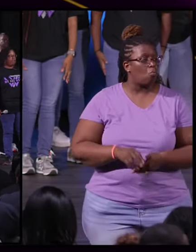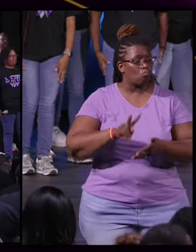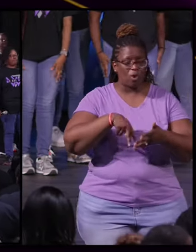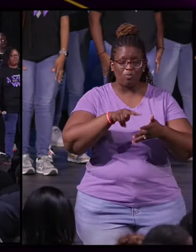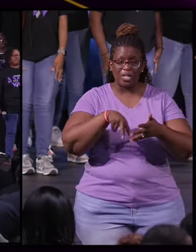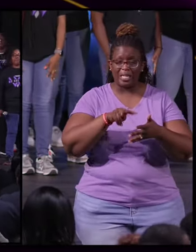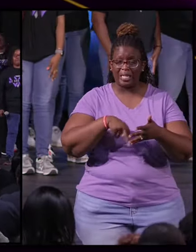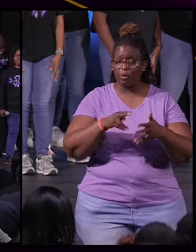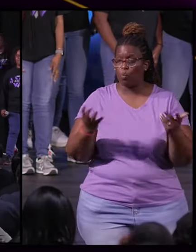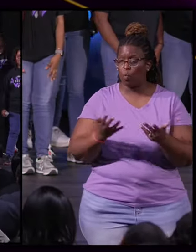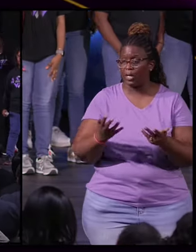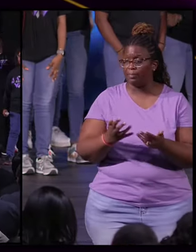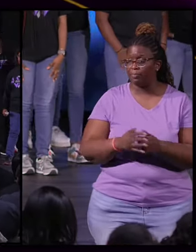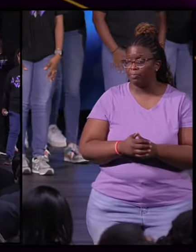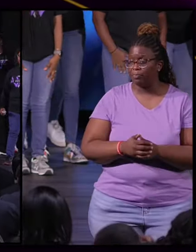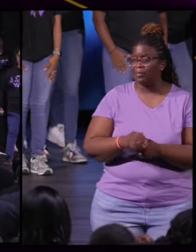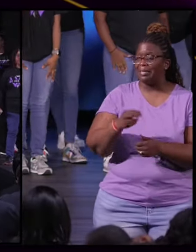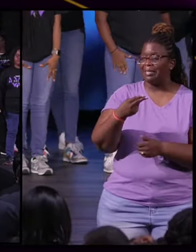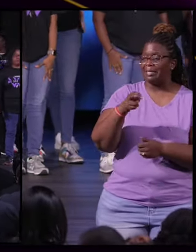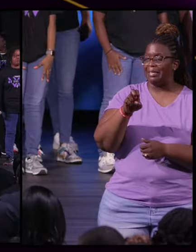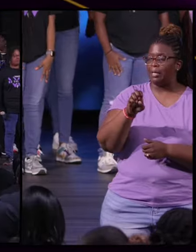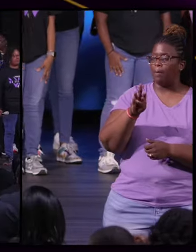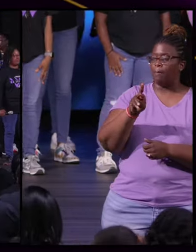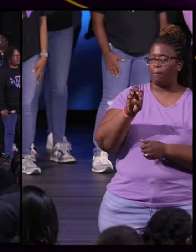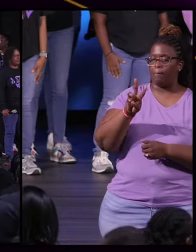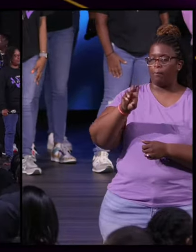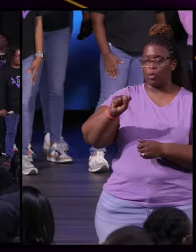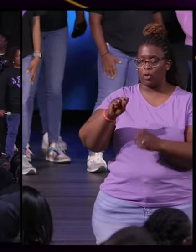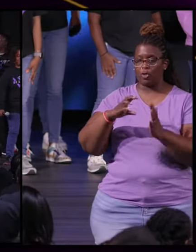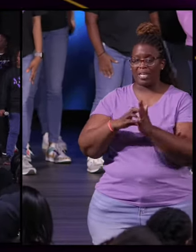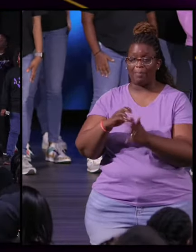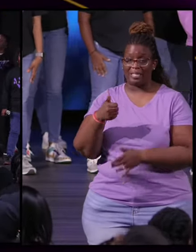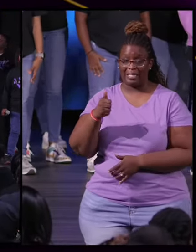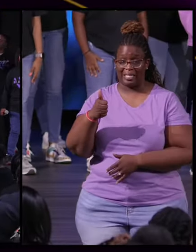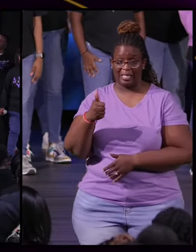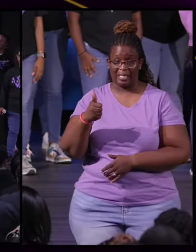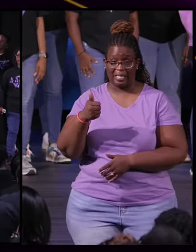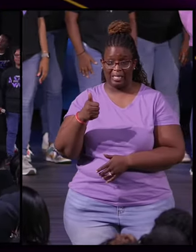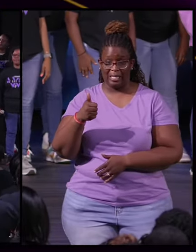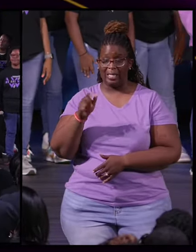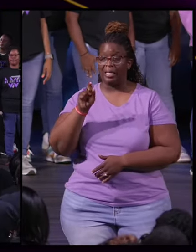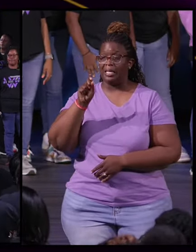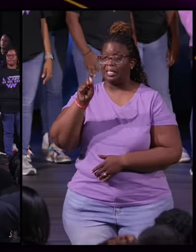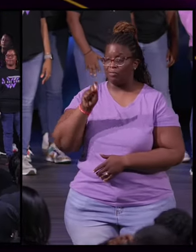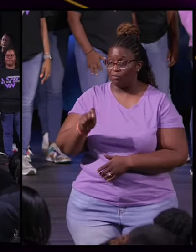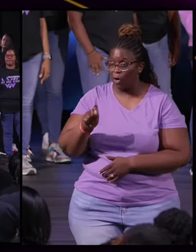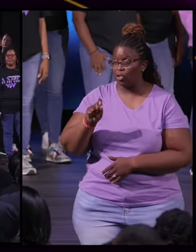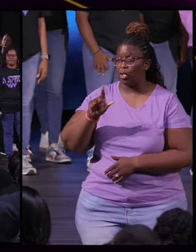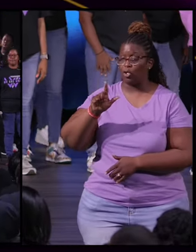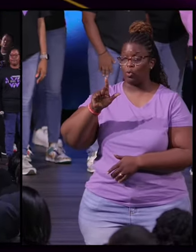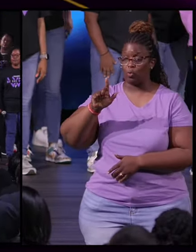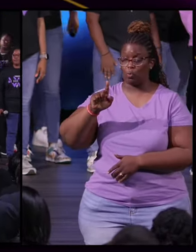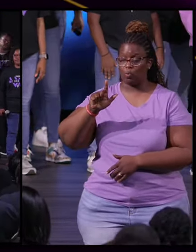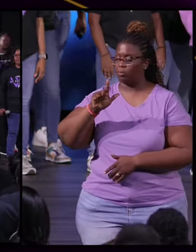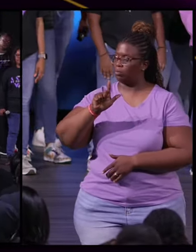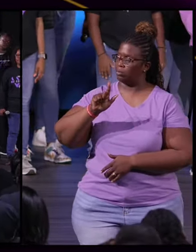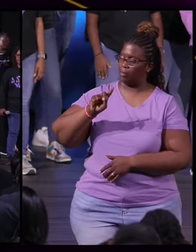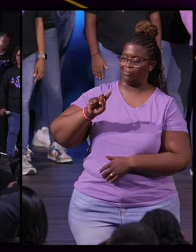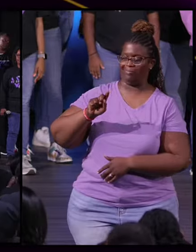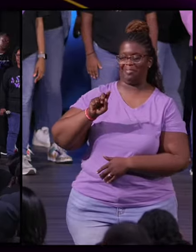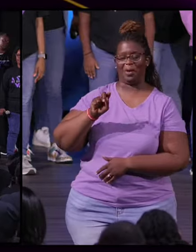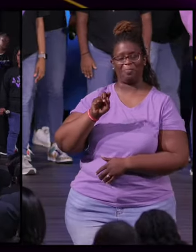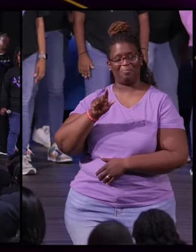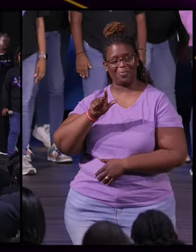from the 10th chapter of Hebrews. And we'll be reading the 23rd verse down through the